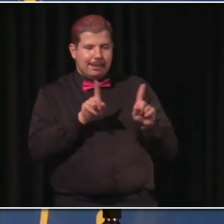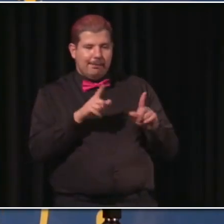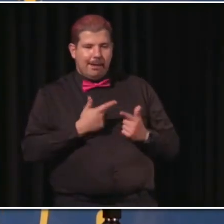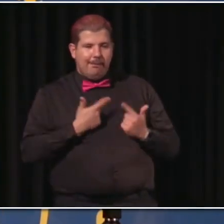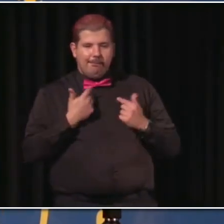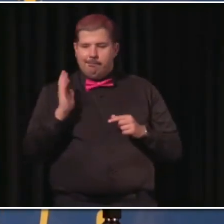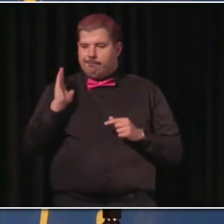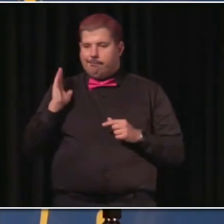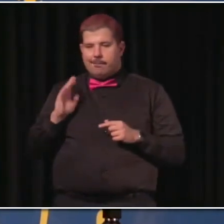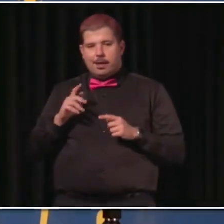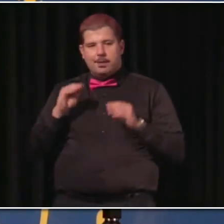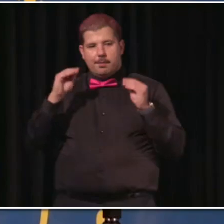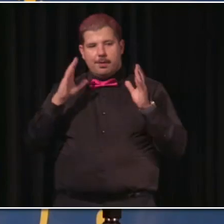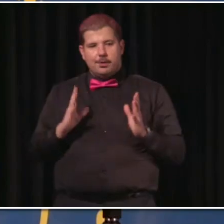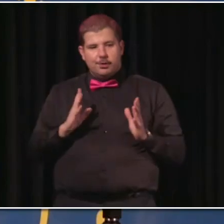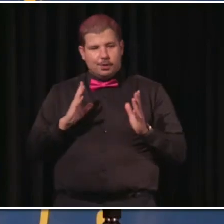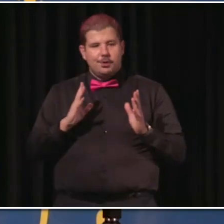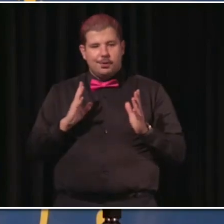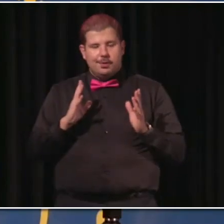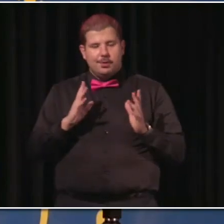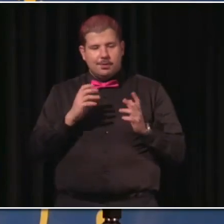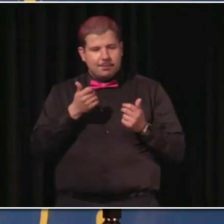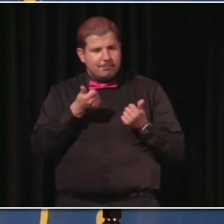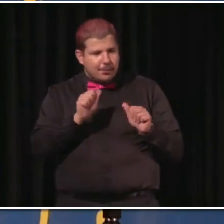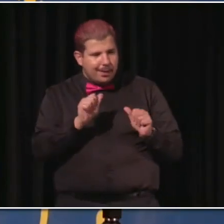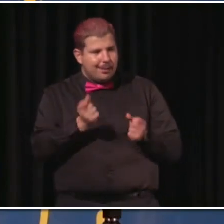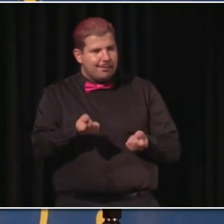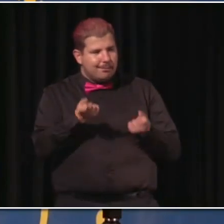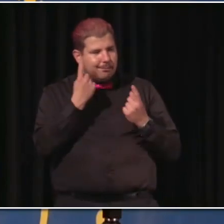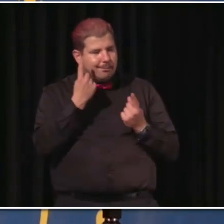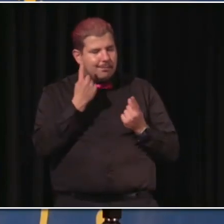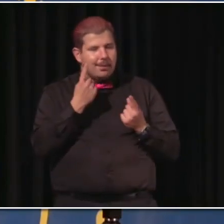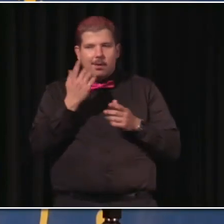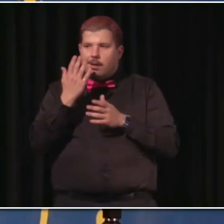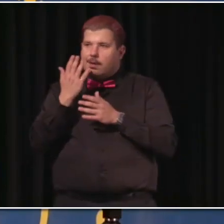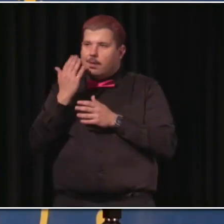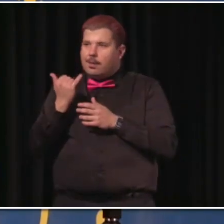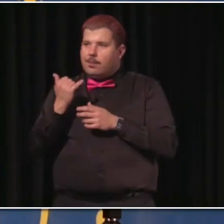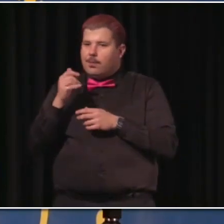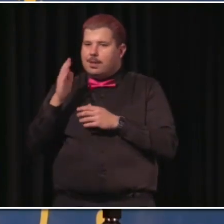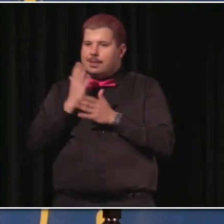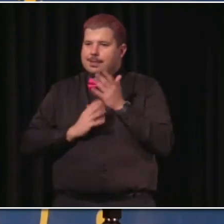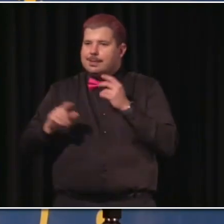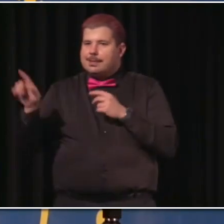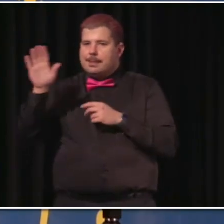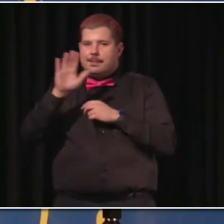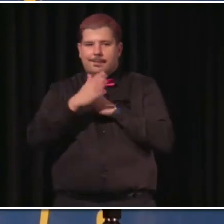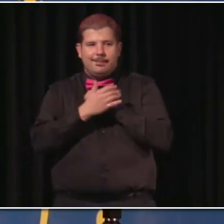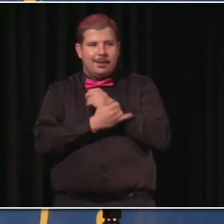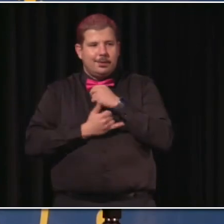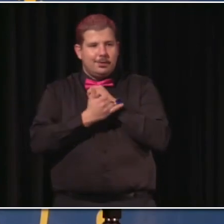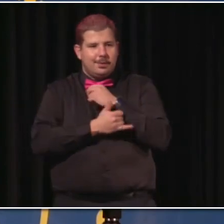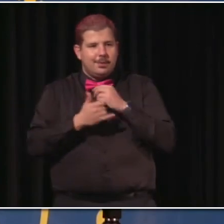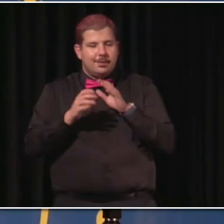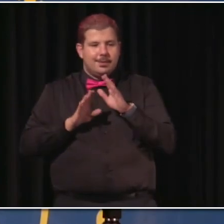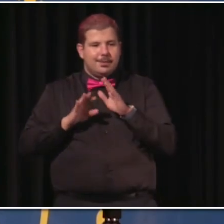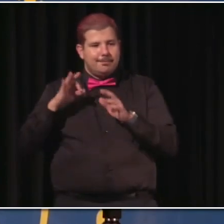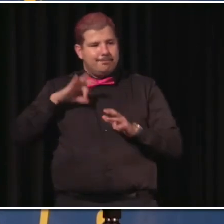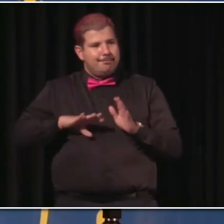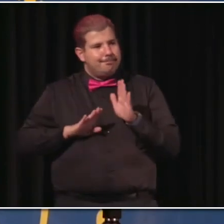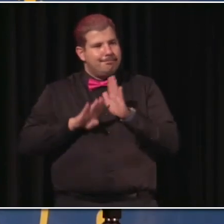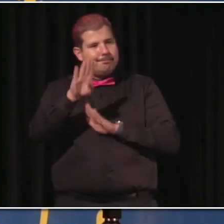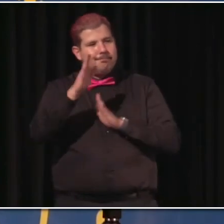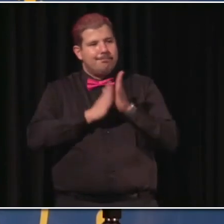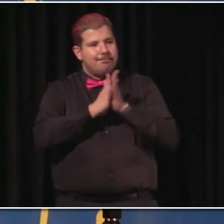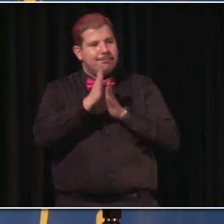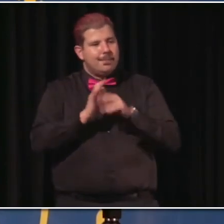professor, trying to understand why some countries prosper and others fail, why